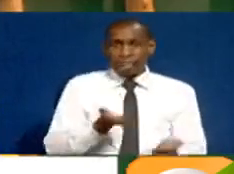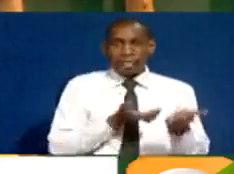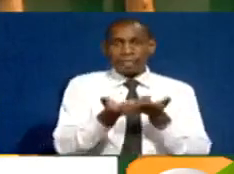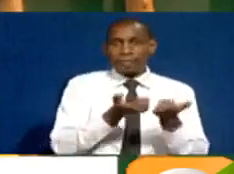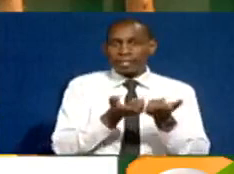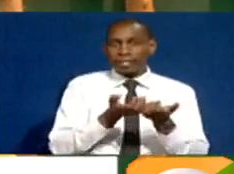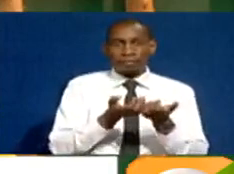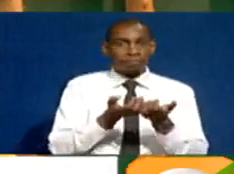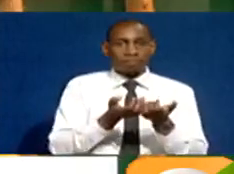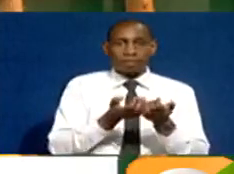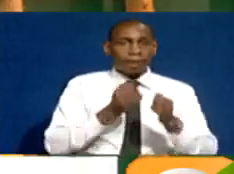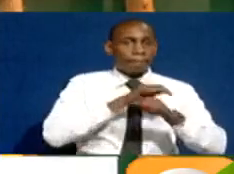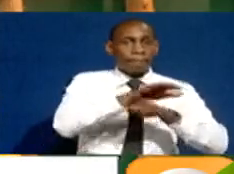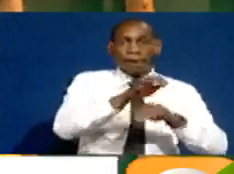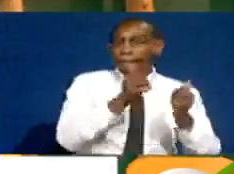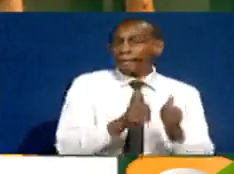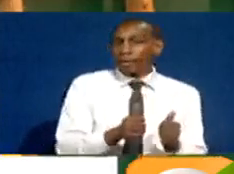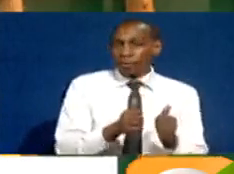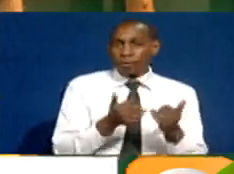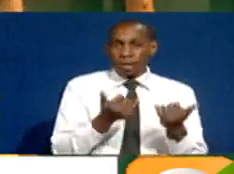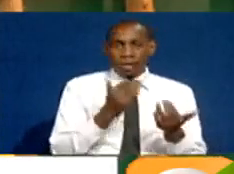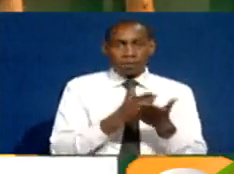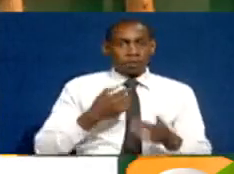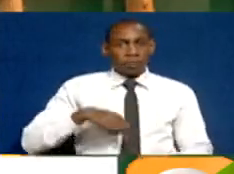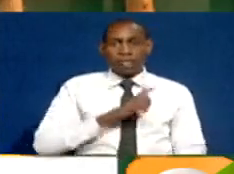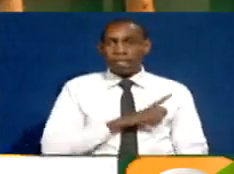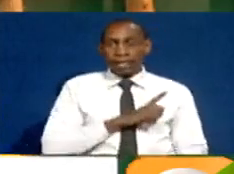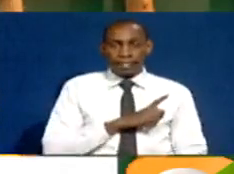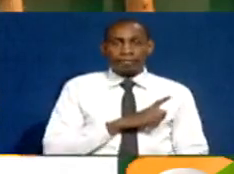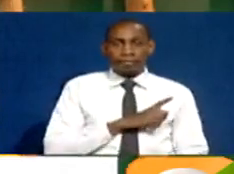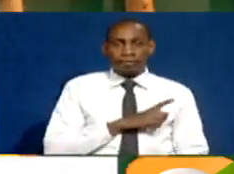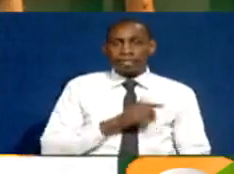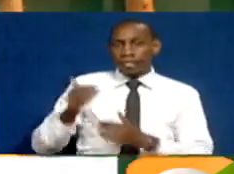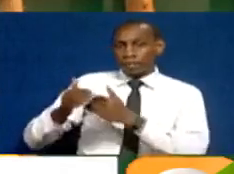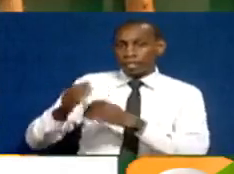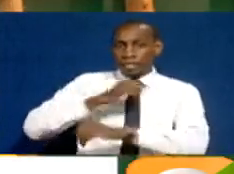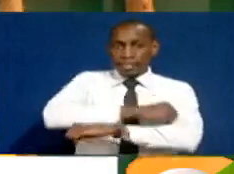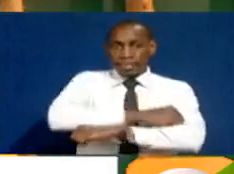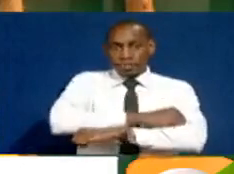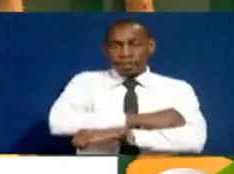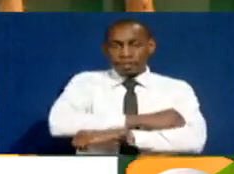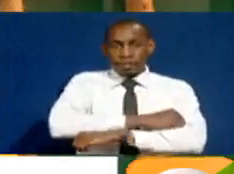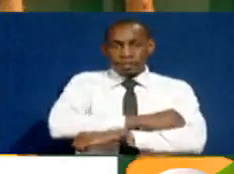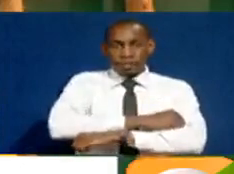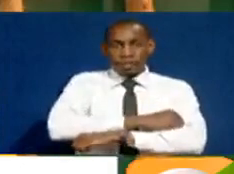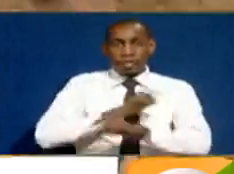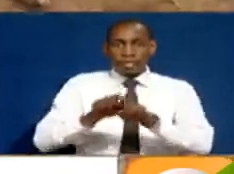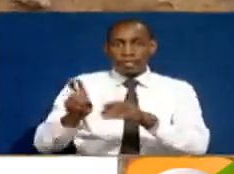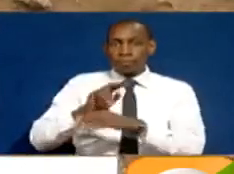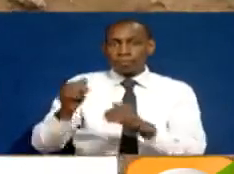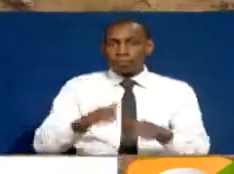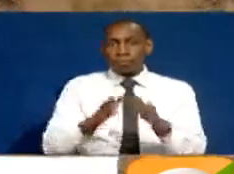has not been taken by many people. So we are very fortunate to have one around the school, and that's why we have taken this